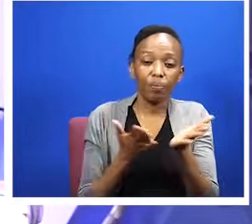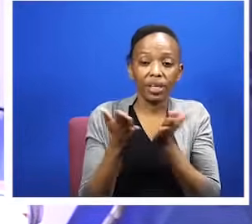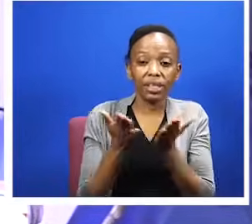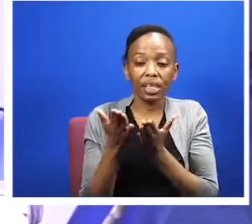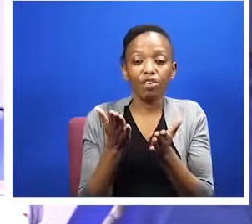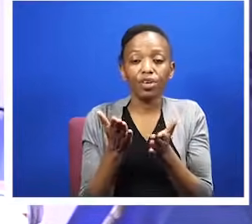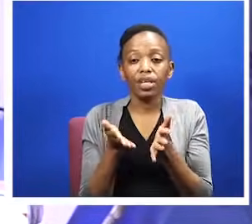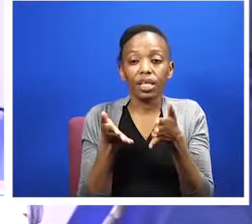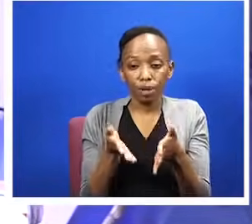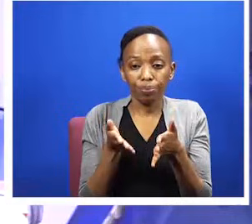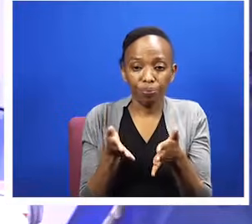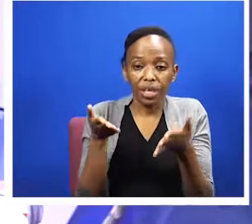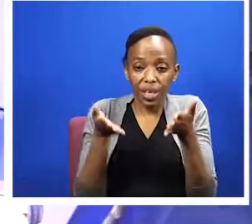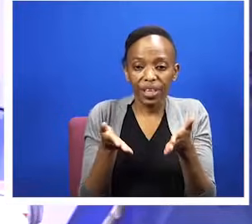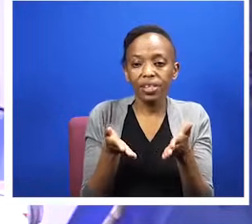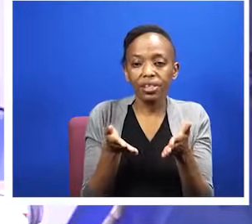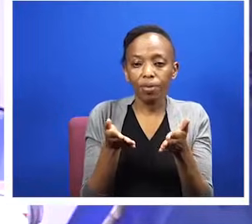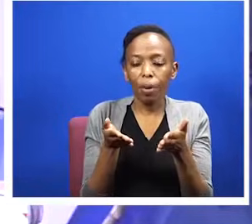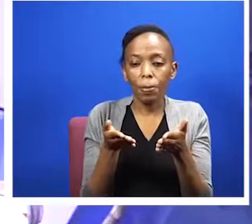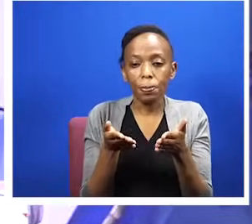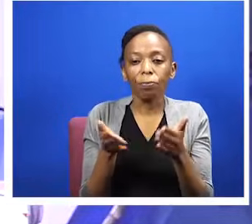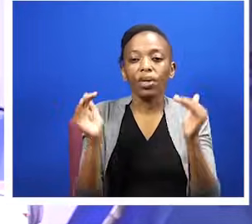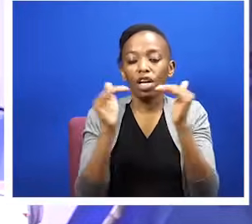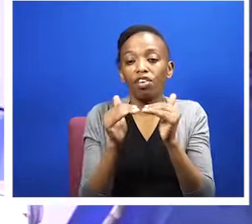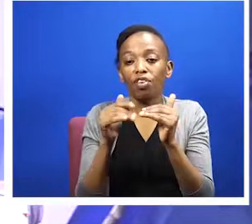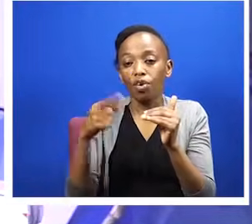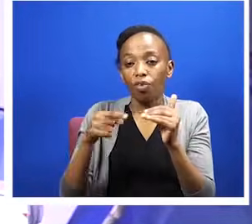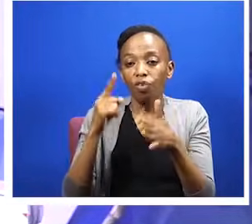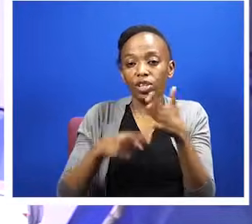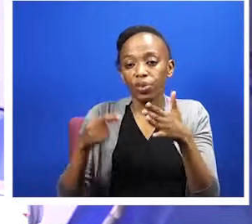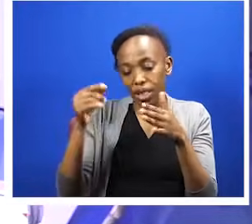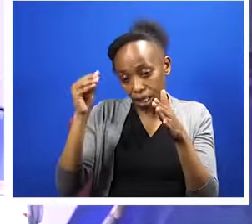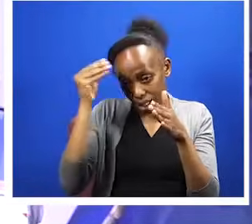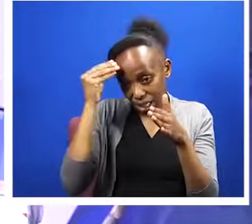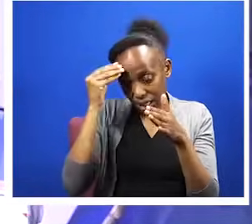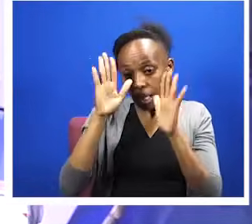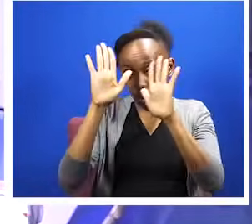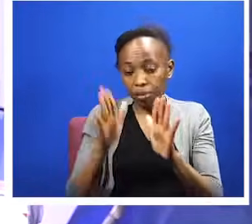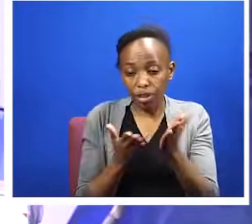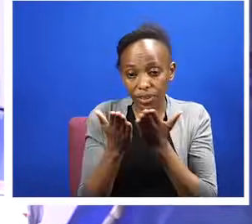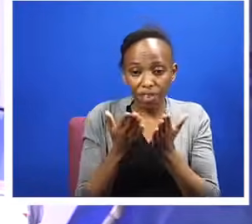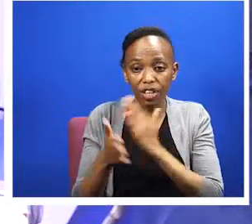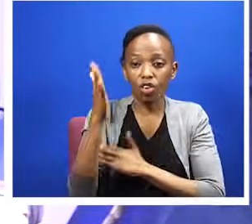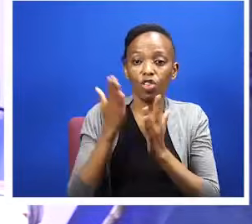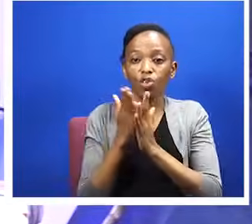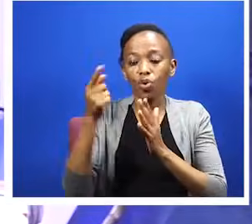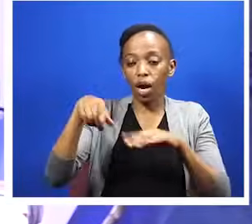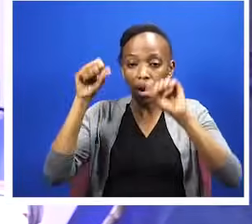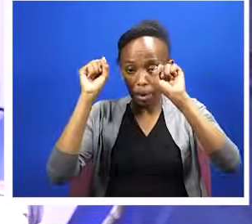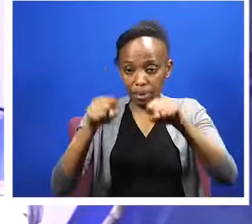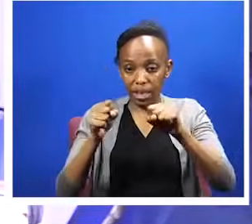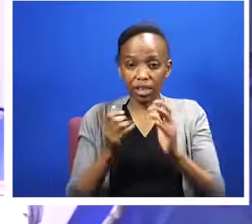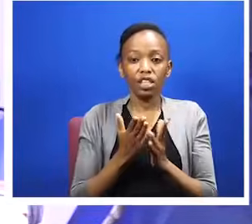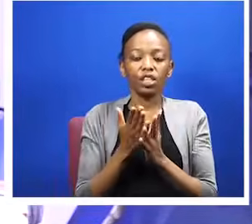So in this stage, this is what we learned, the importance of serving God through our abilities,